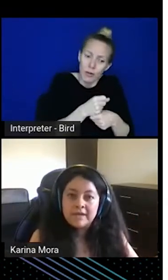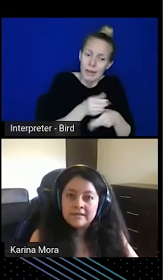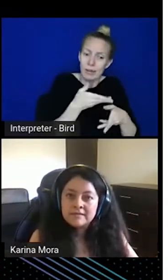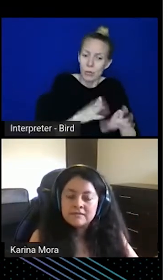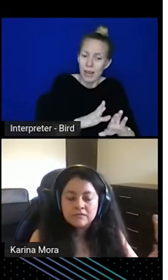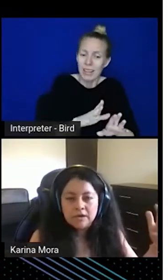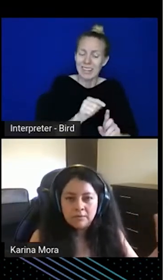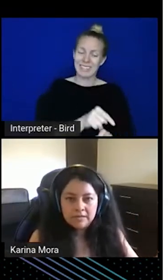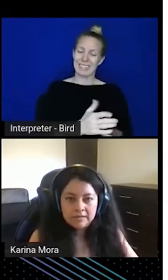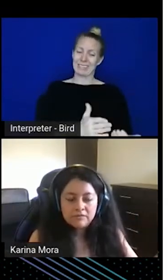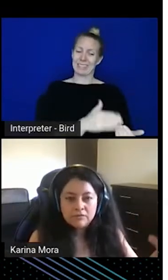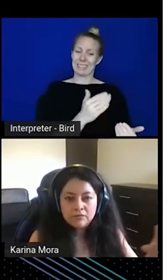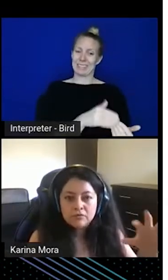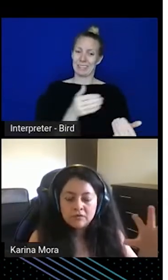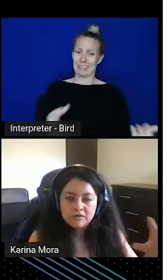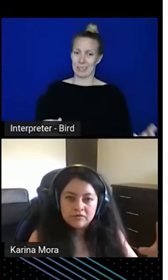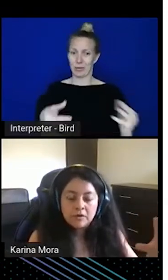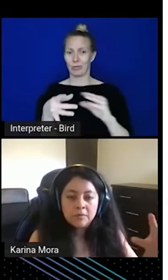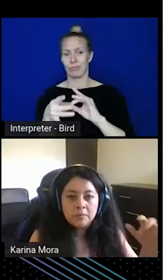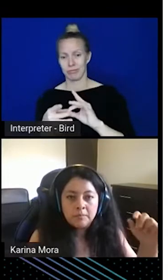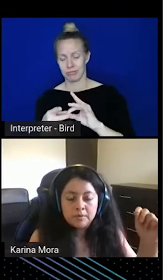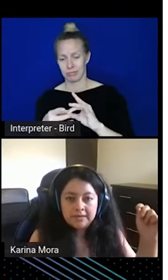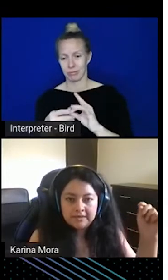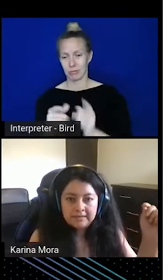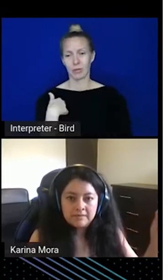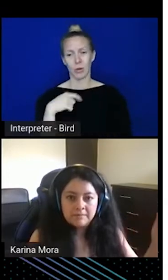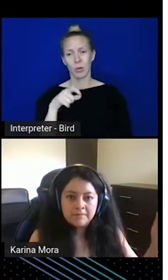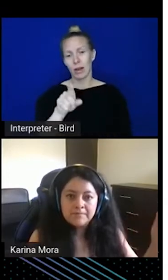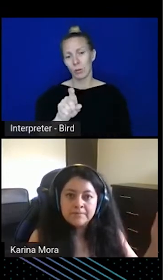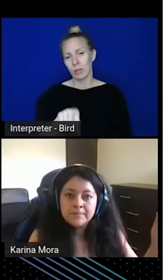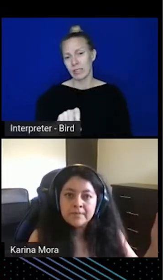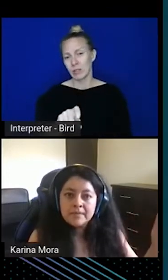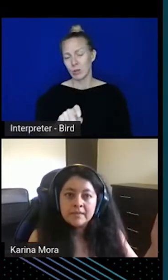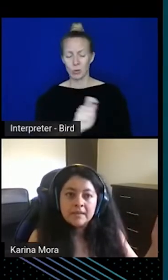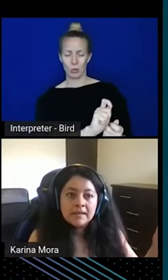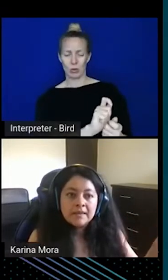to events. So I will need to do some component there.